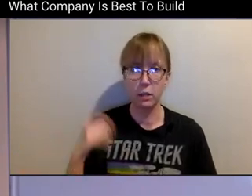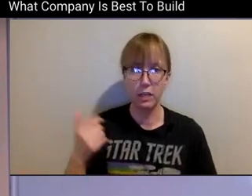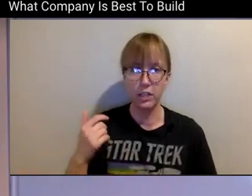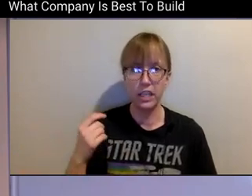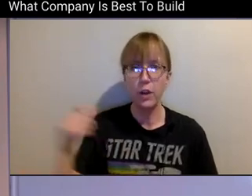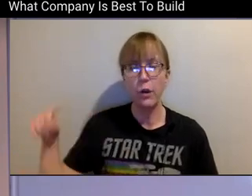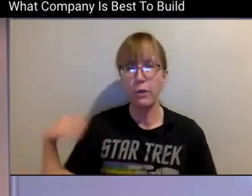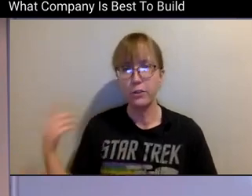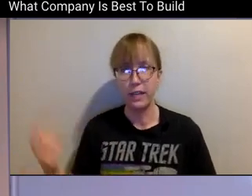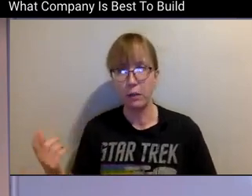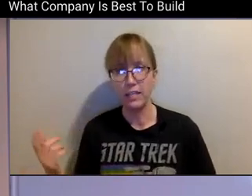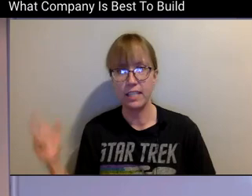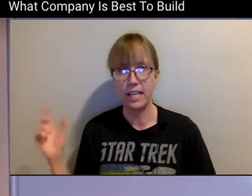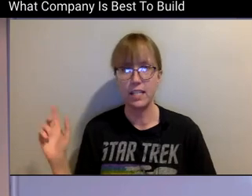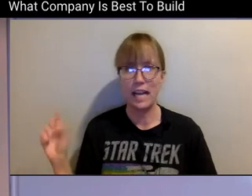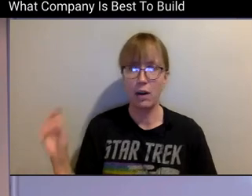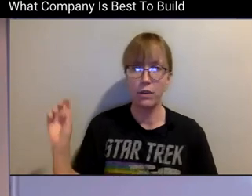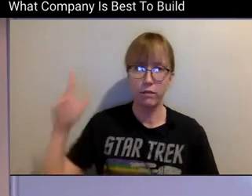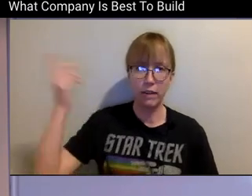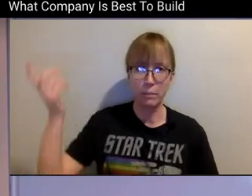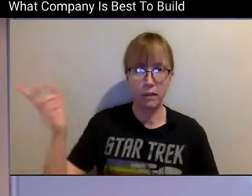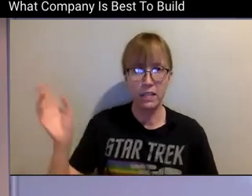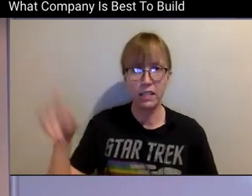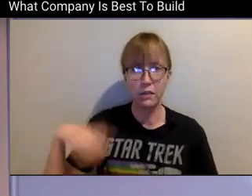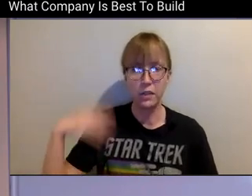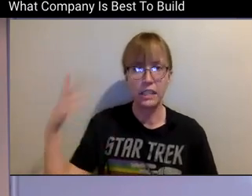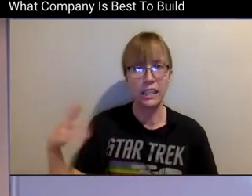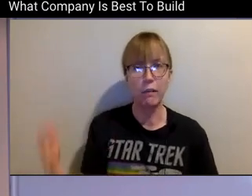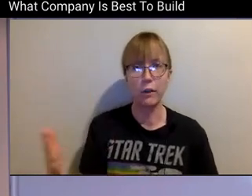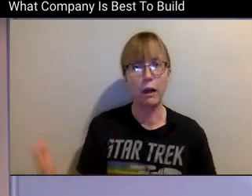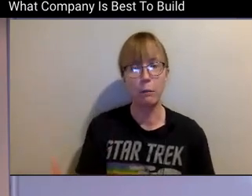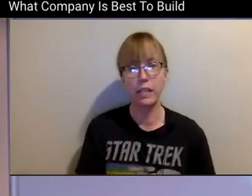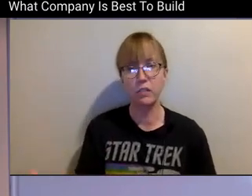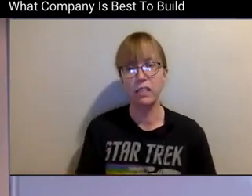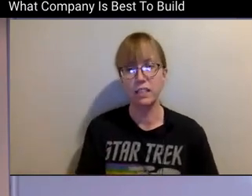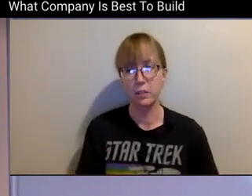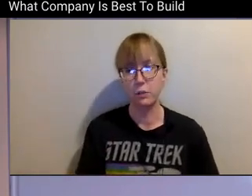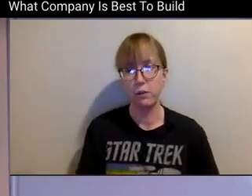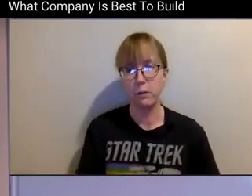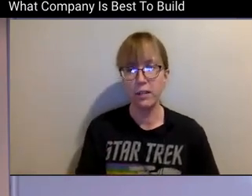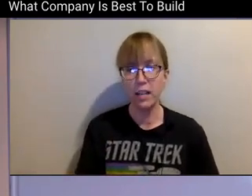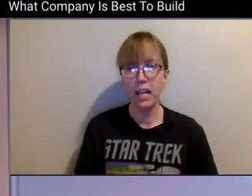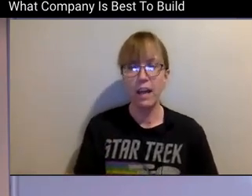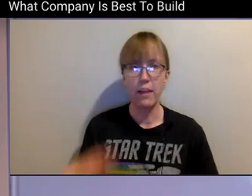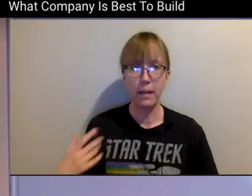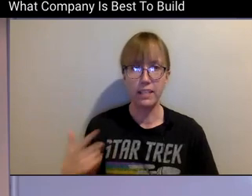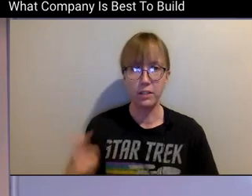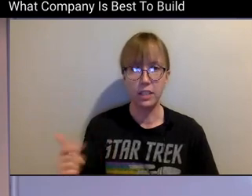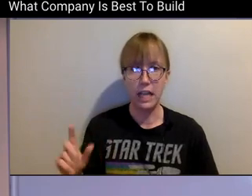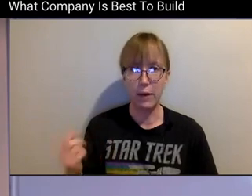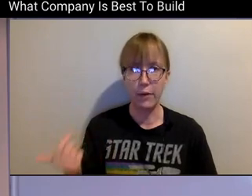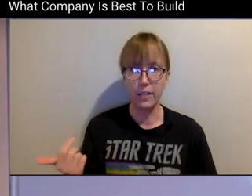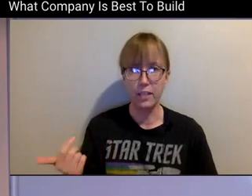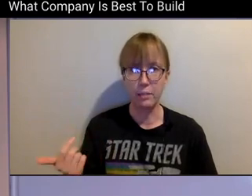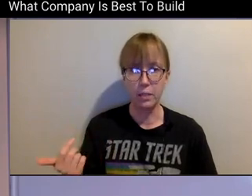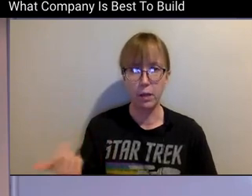start to question what their downline says, how the vice president or the CEO of their company treats its distributors. And they might start to